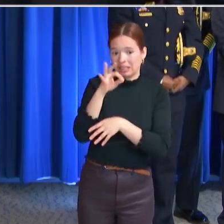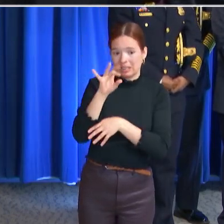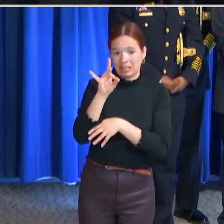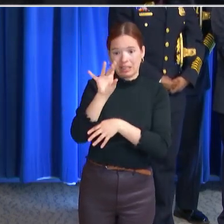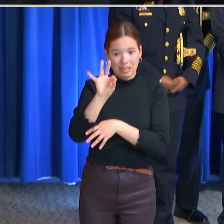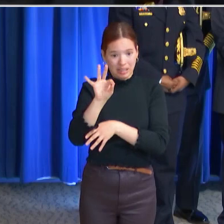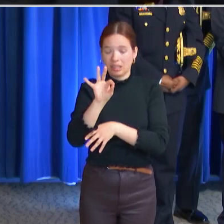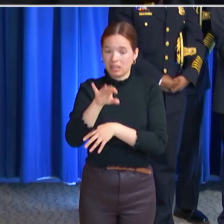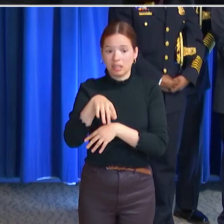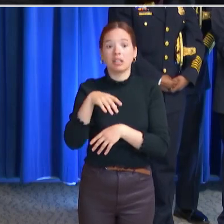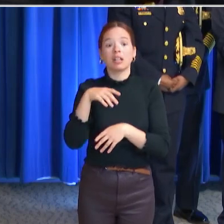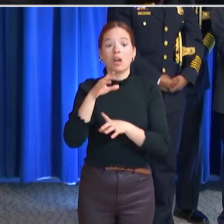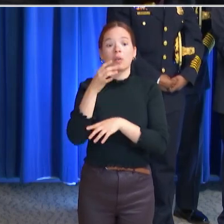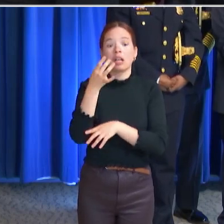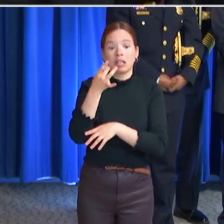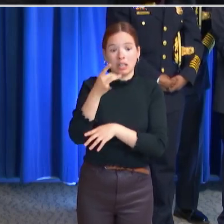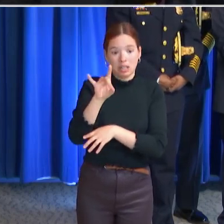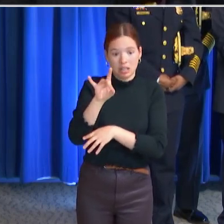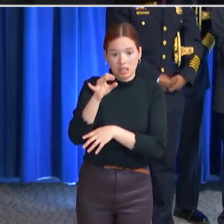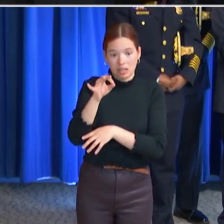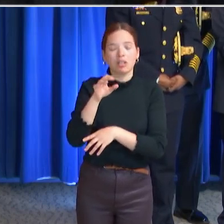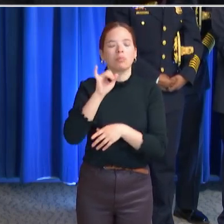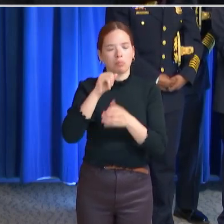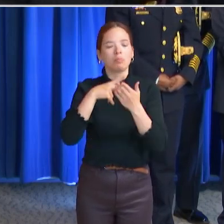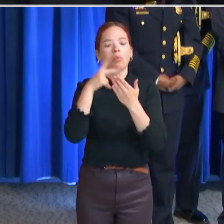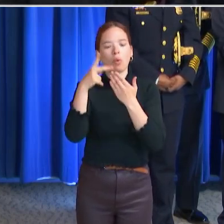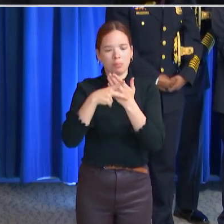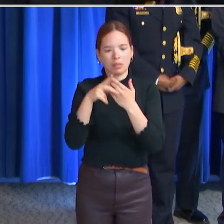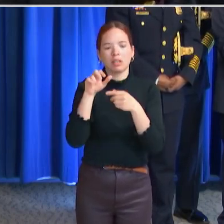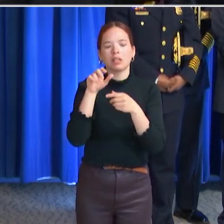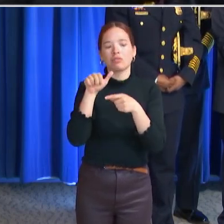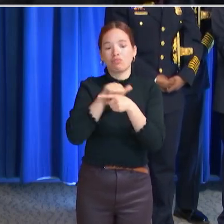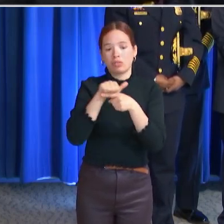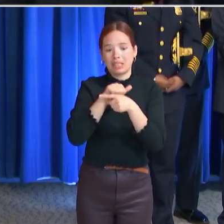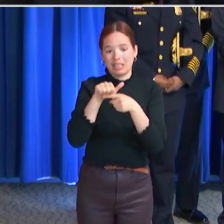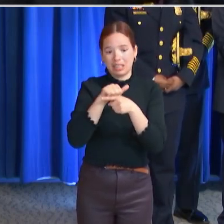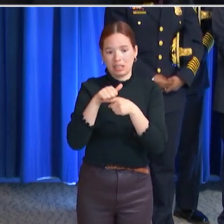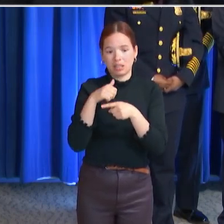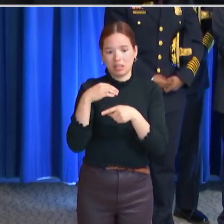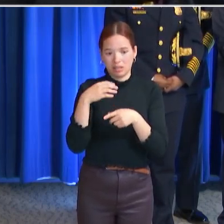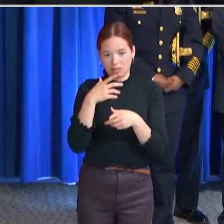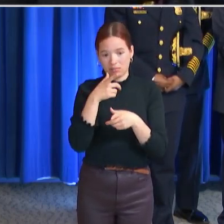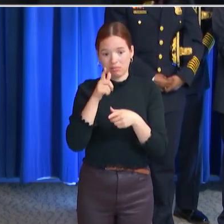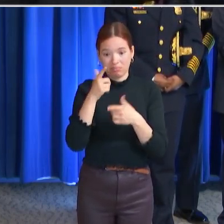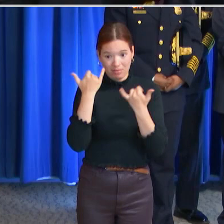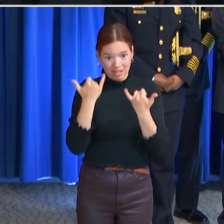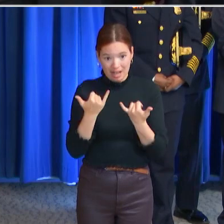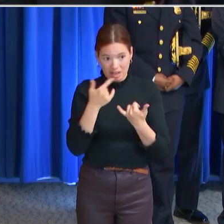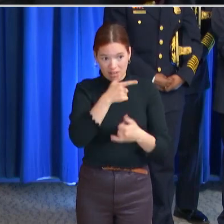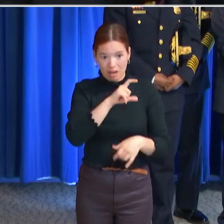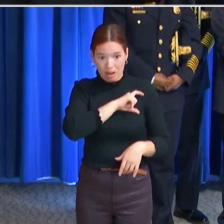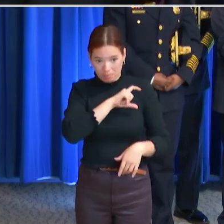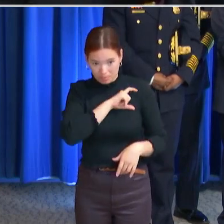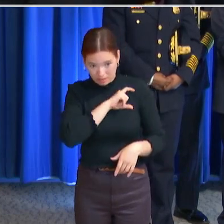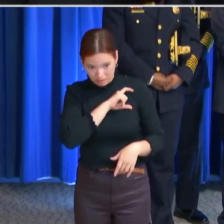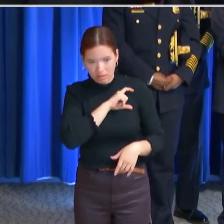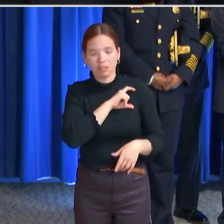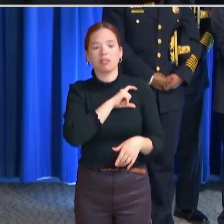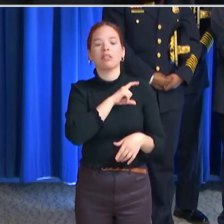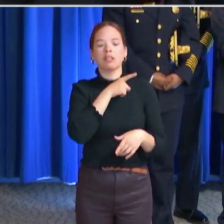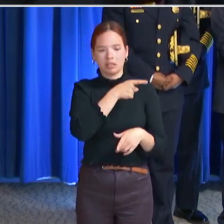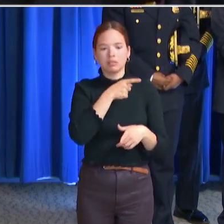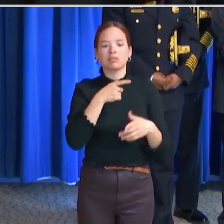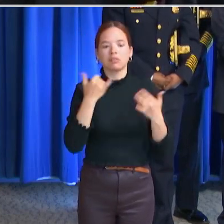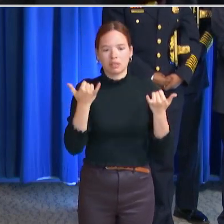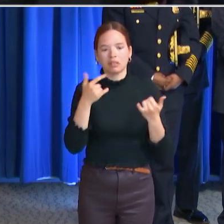And 31 years and 4 days later, he helped to lead the